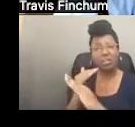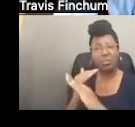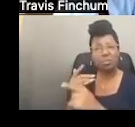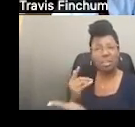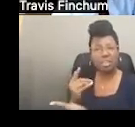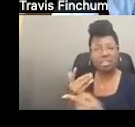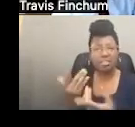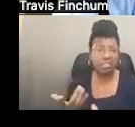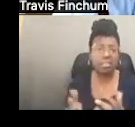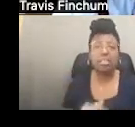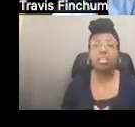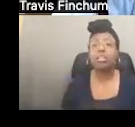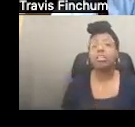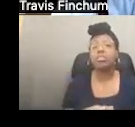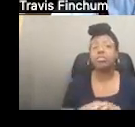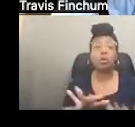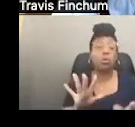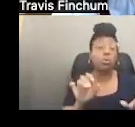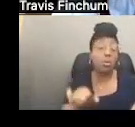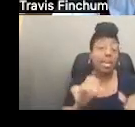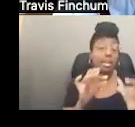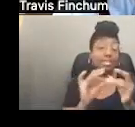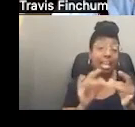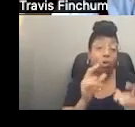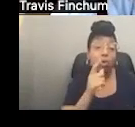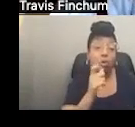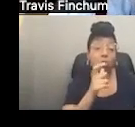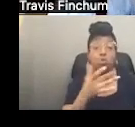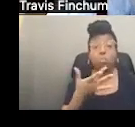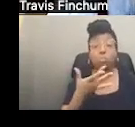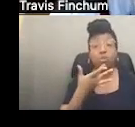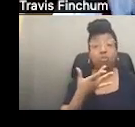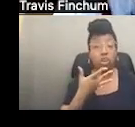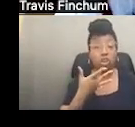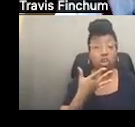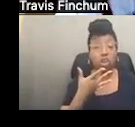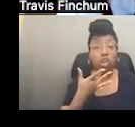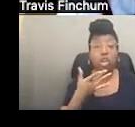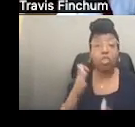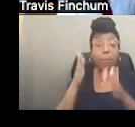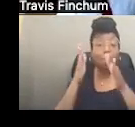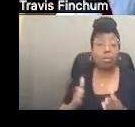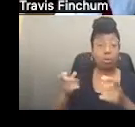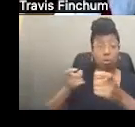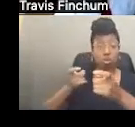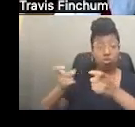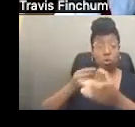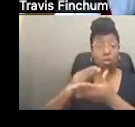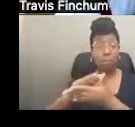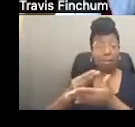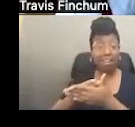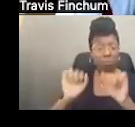these benefits. So we can say who we want to be the trustee, how we want those funds to be handled. And